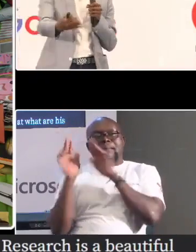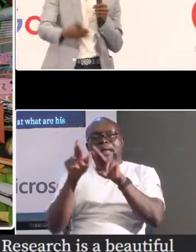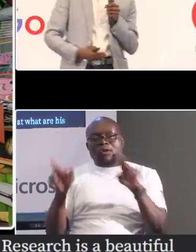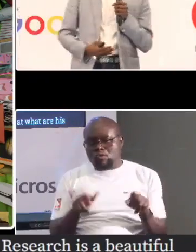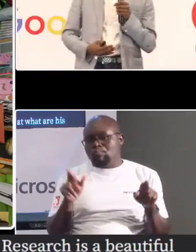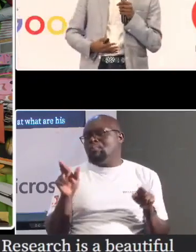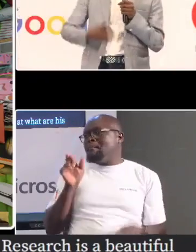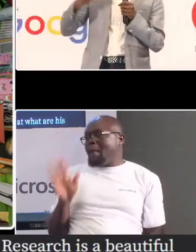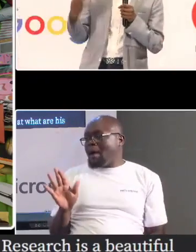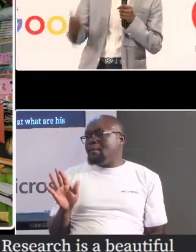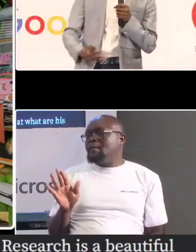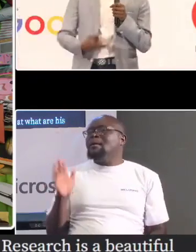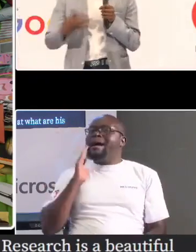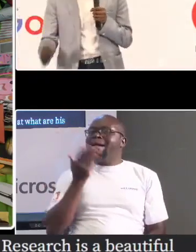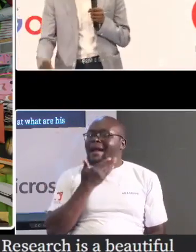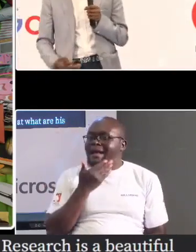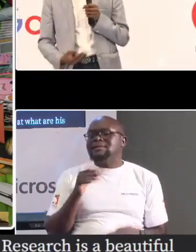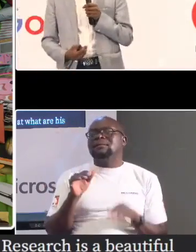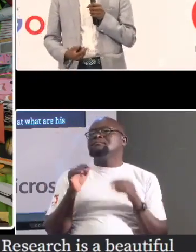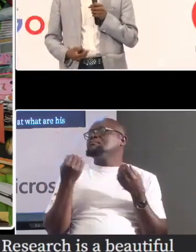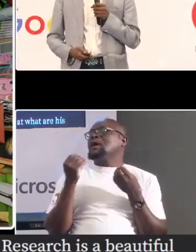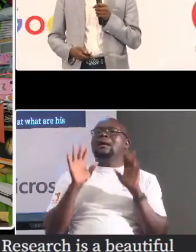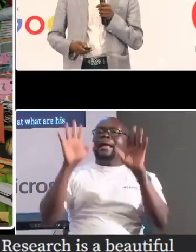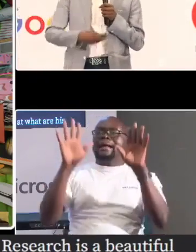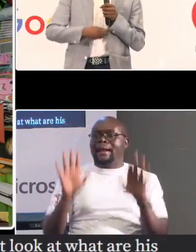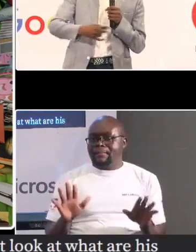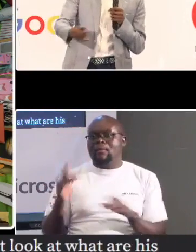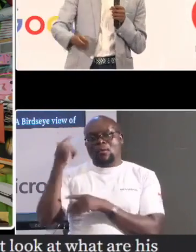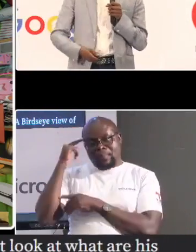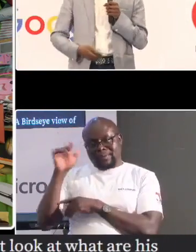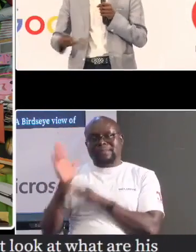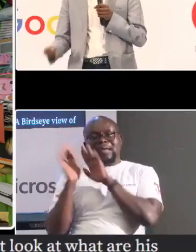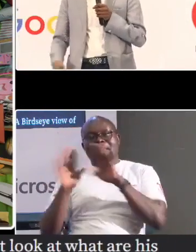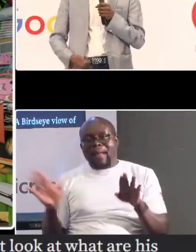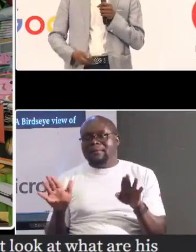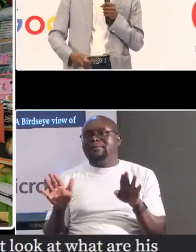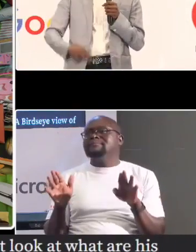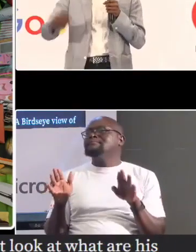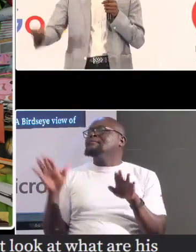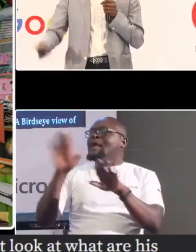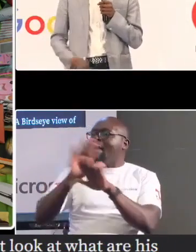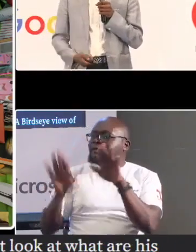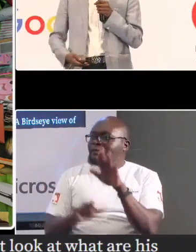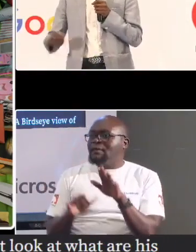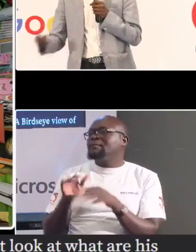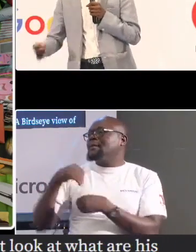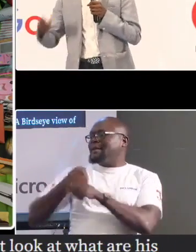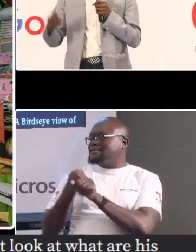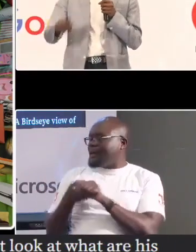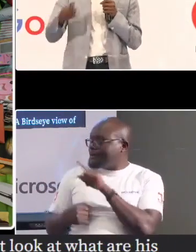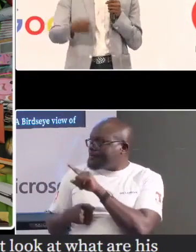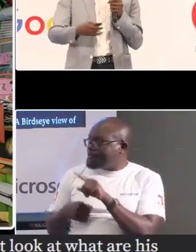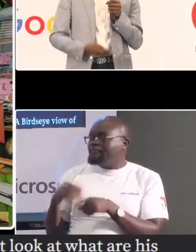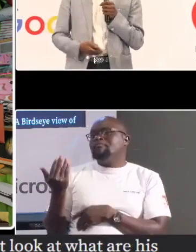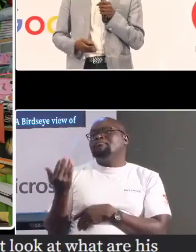you've got, the colors are incredible. You've got his bed, which is lined with stuff, and everything is stacked up because